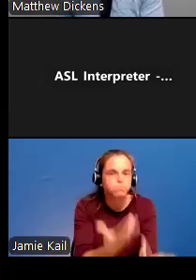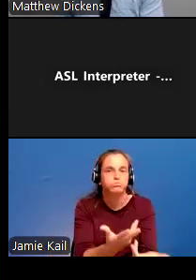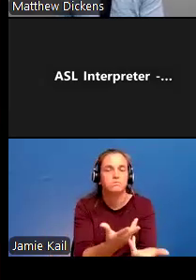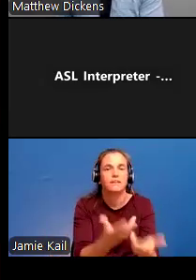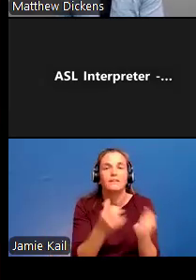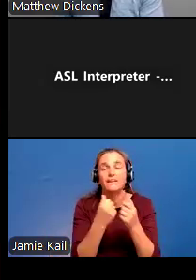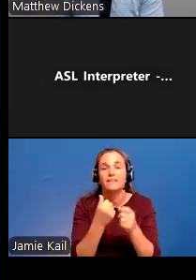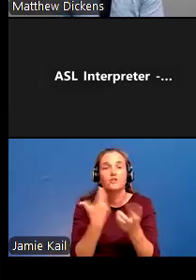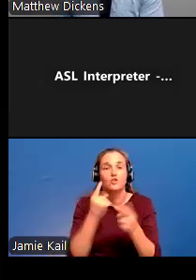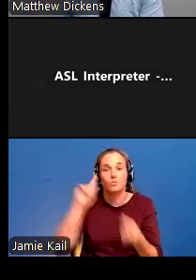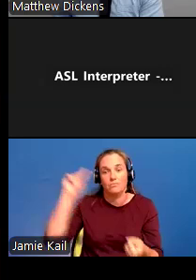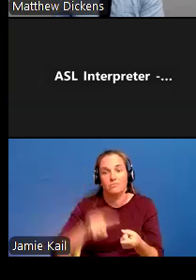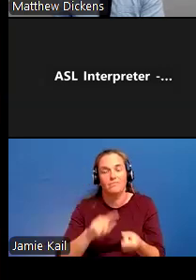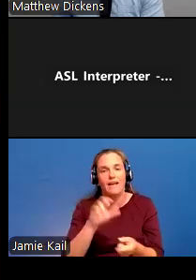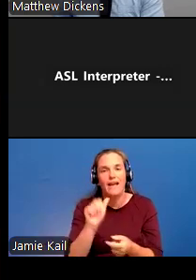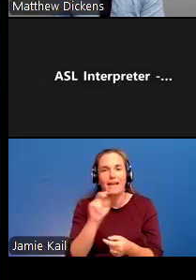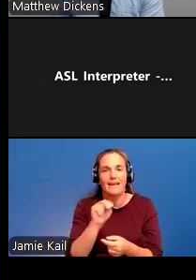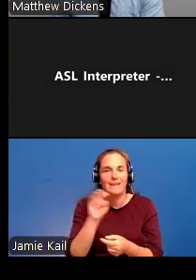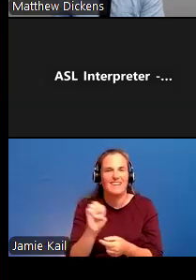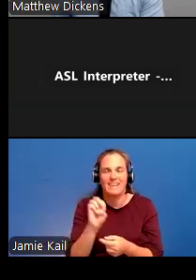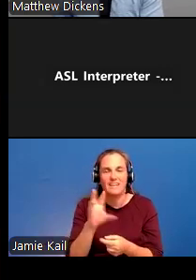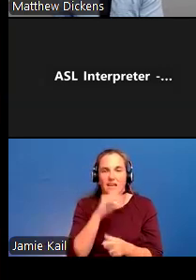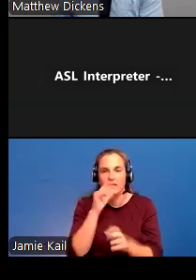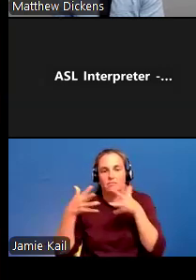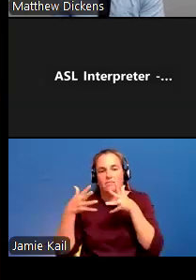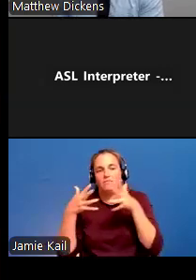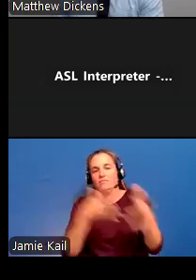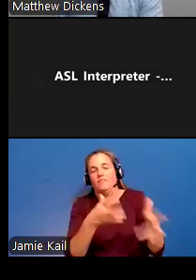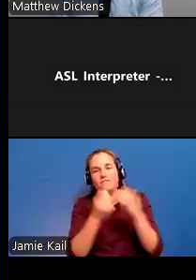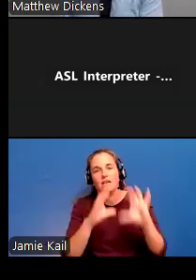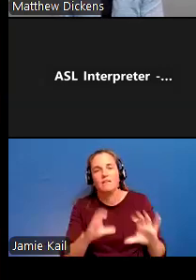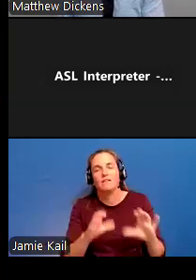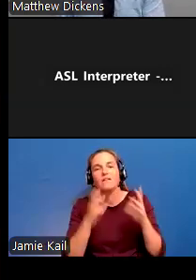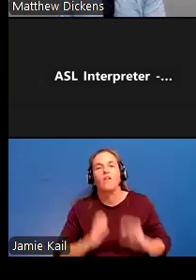alleviate the A&E and that we have not left our client in a state of neglect.